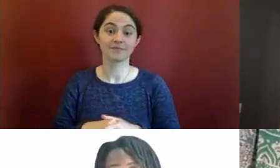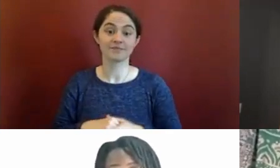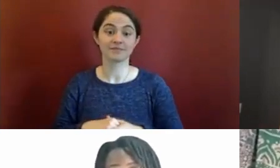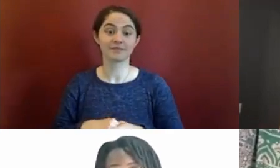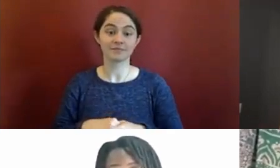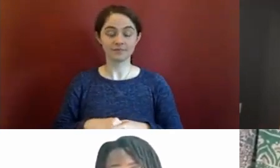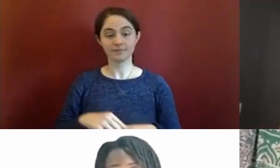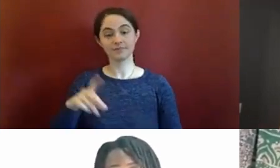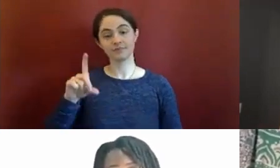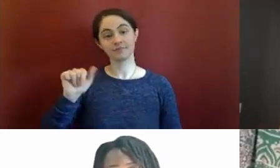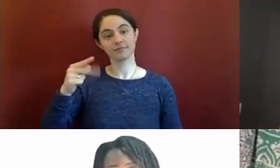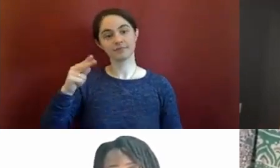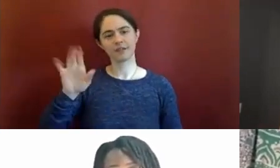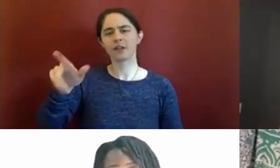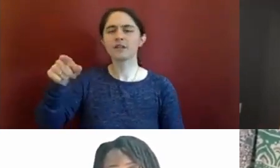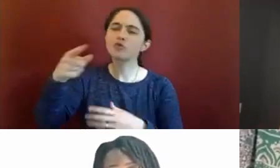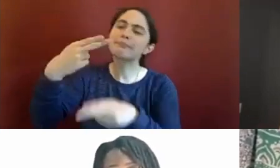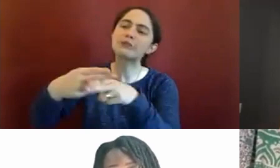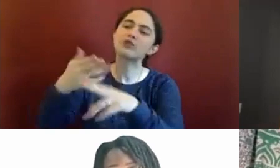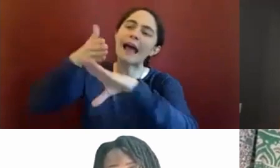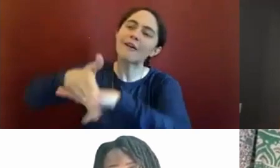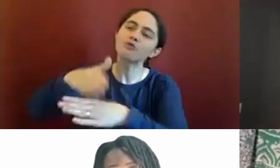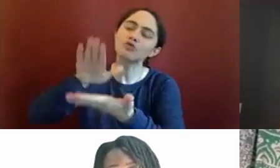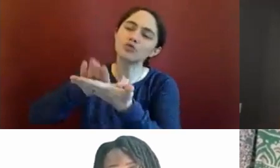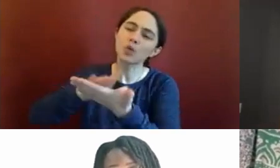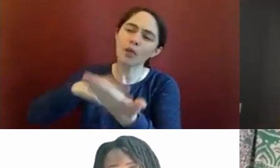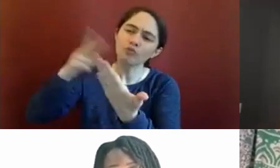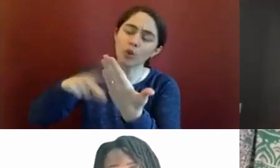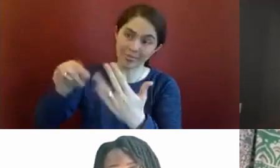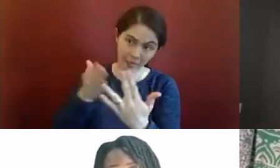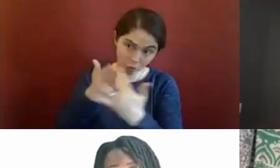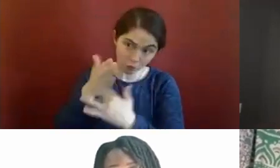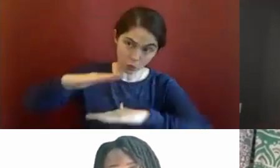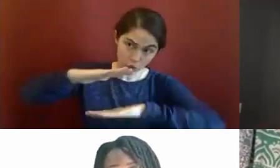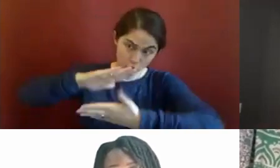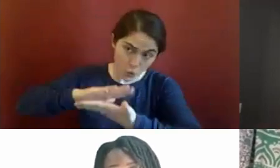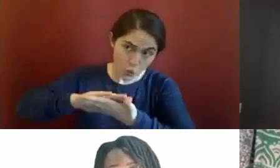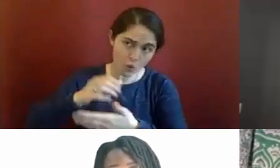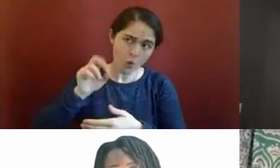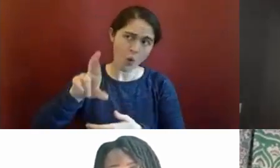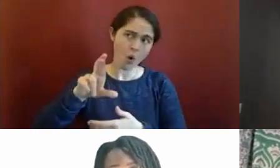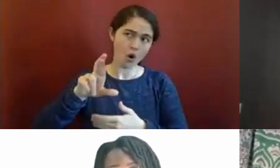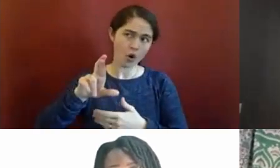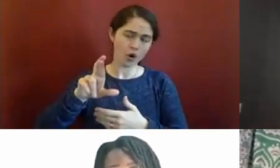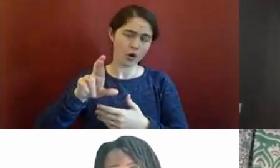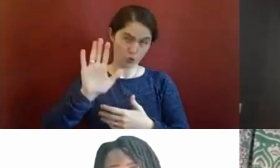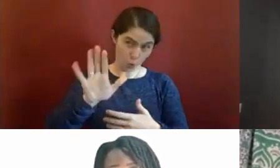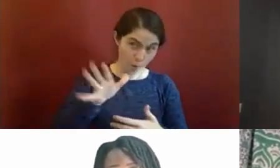And was those after school programmings done through your school, or was it something that your parents found for